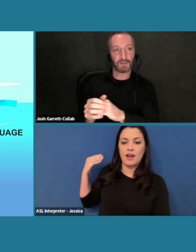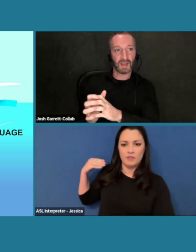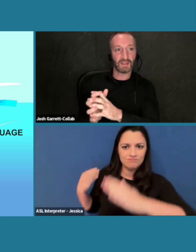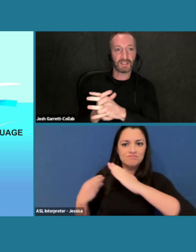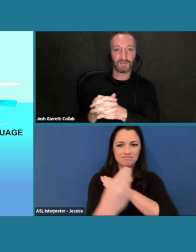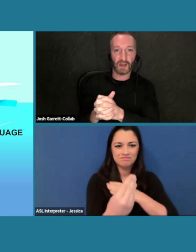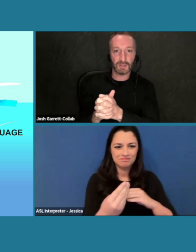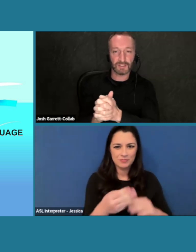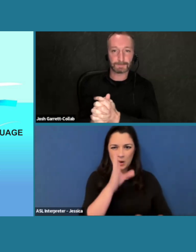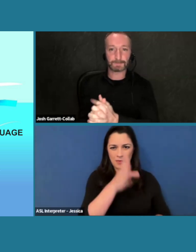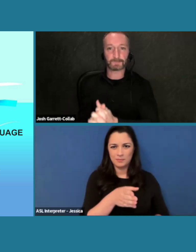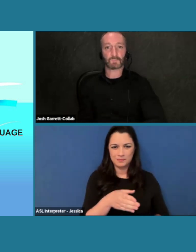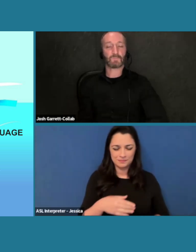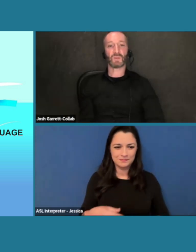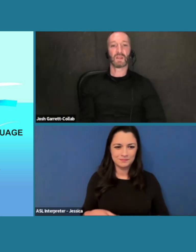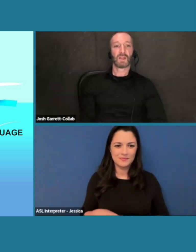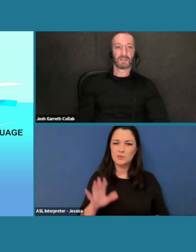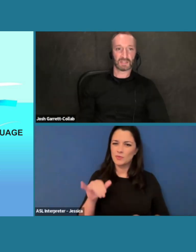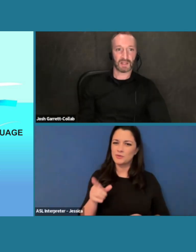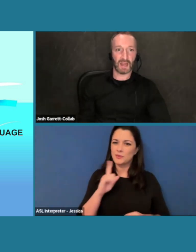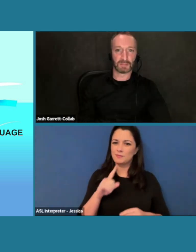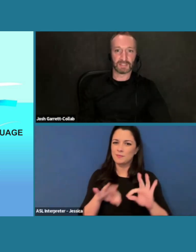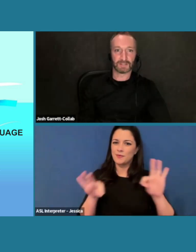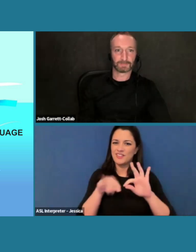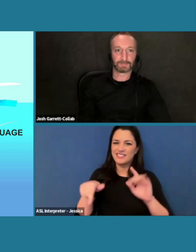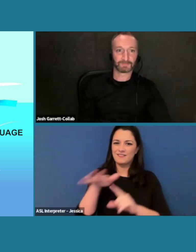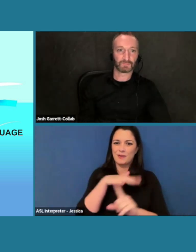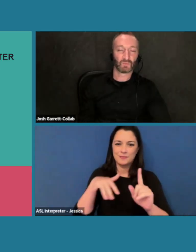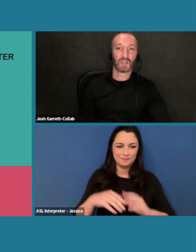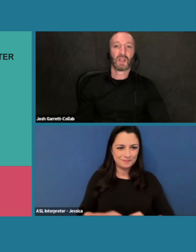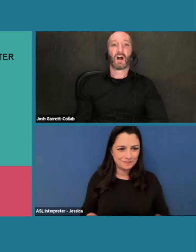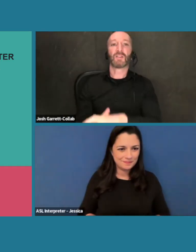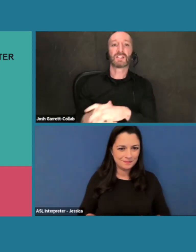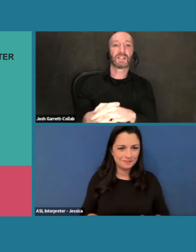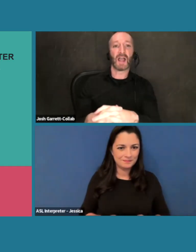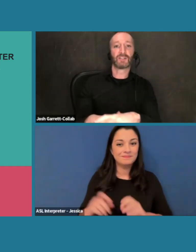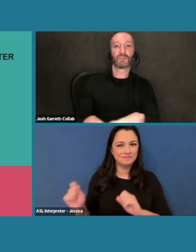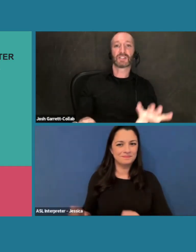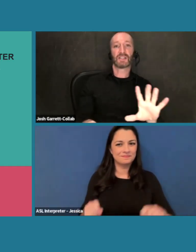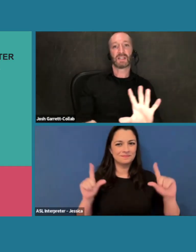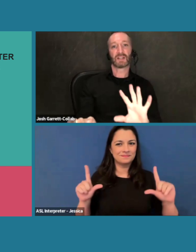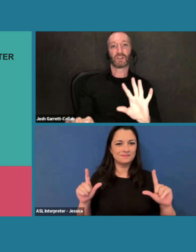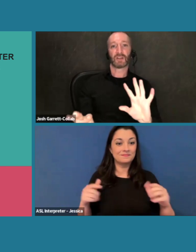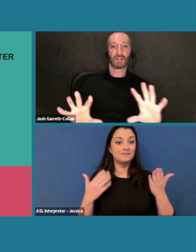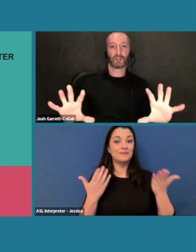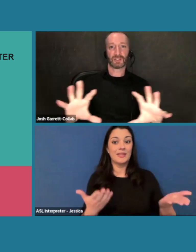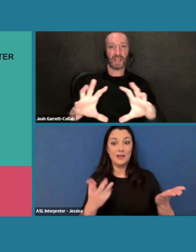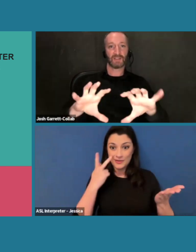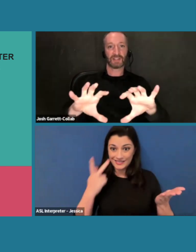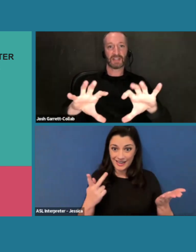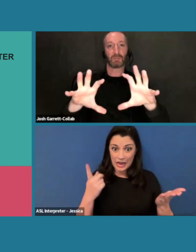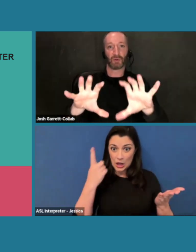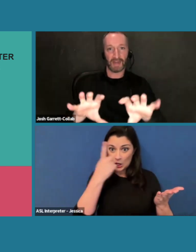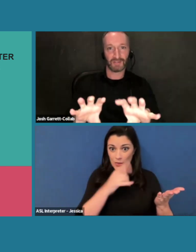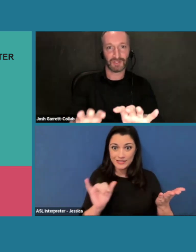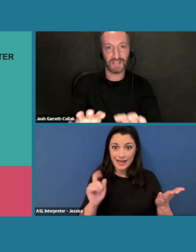comes into play in these environments. Next slide, please. On this slide, you'll see it looks as